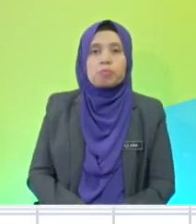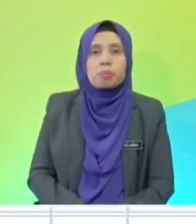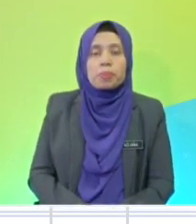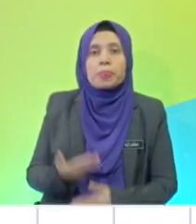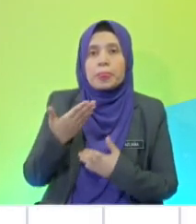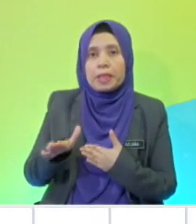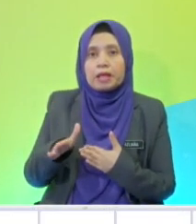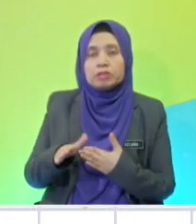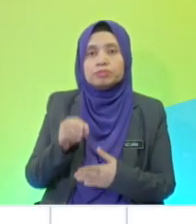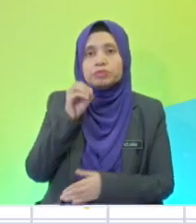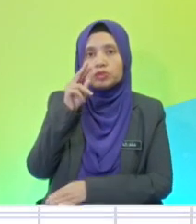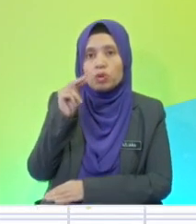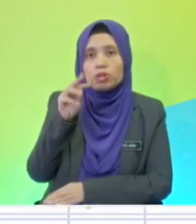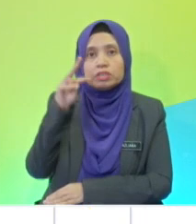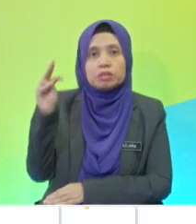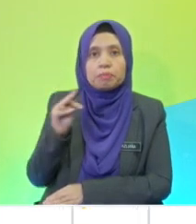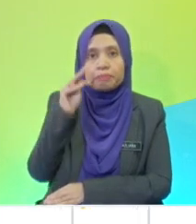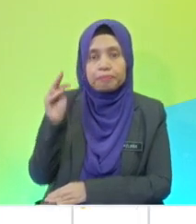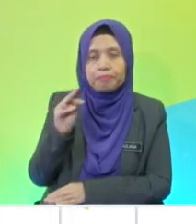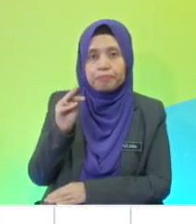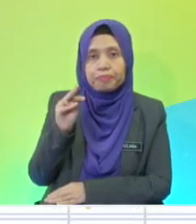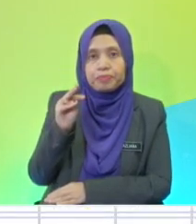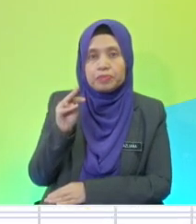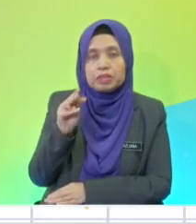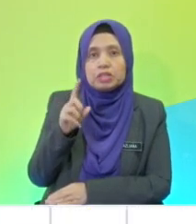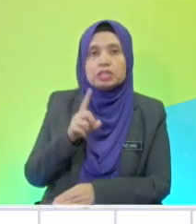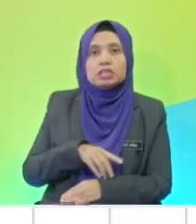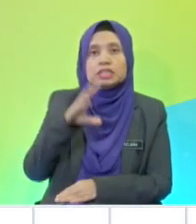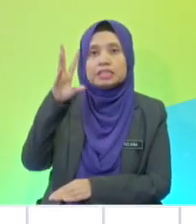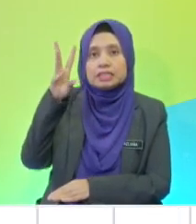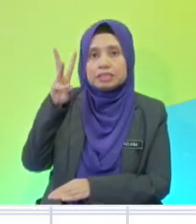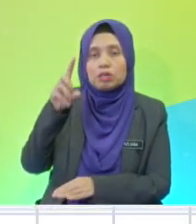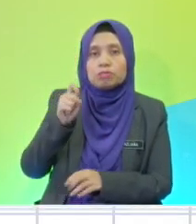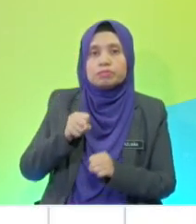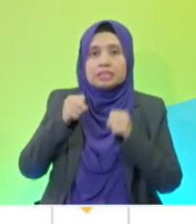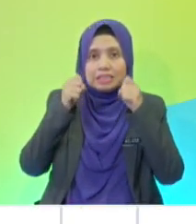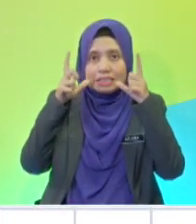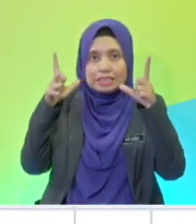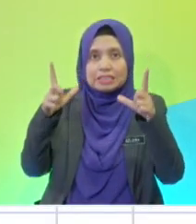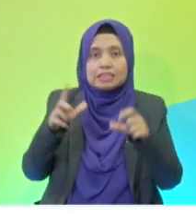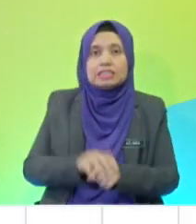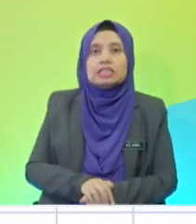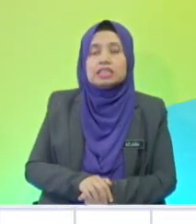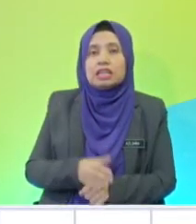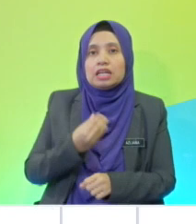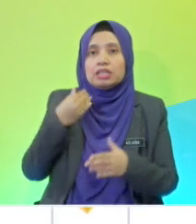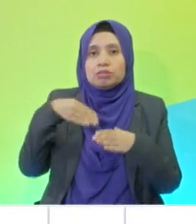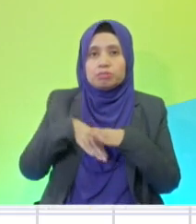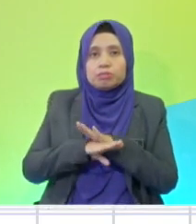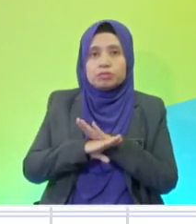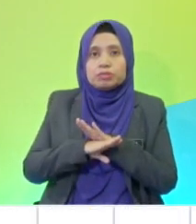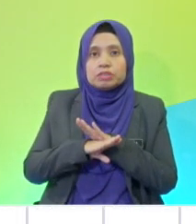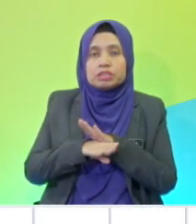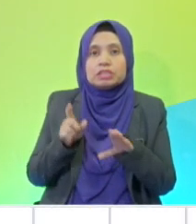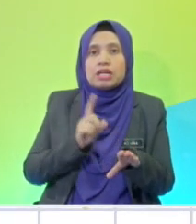Then on Monday, we'll choose the 6 most interesting things and we'll put them in our